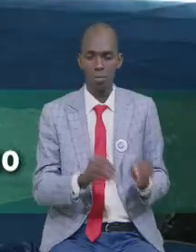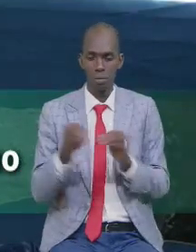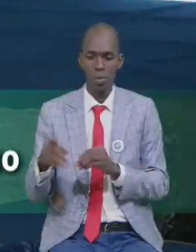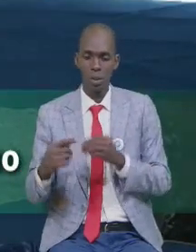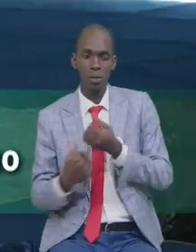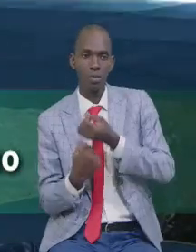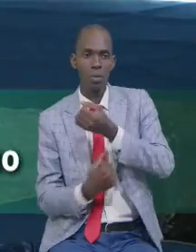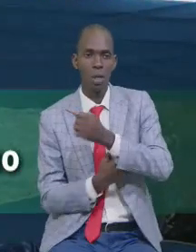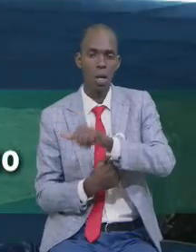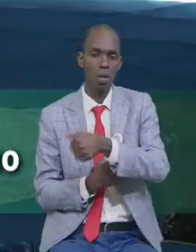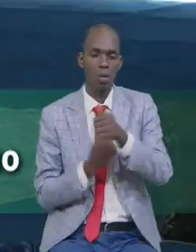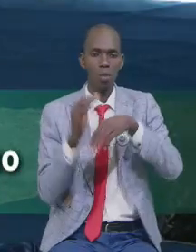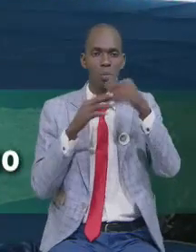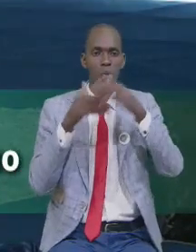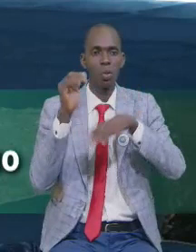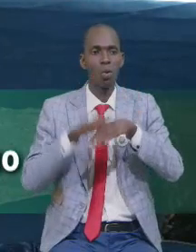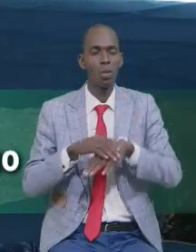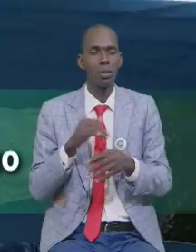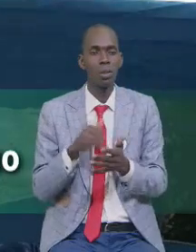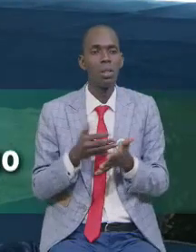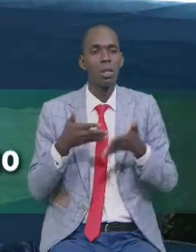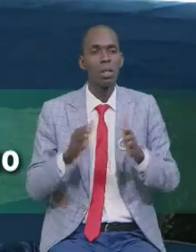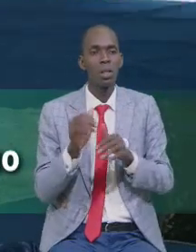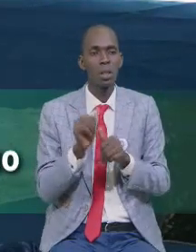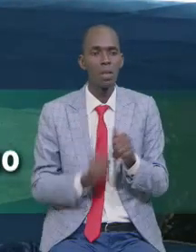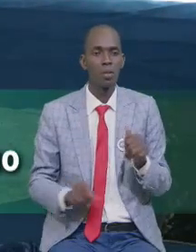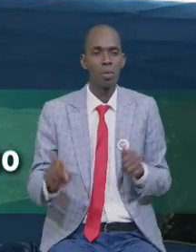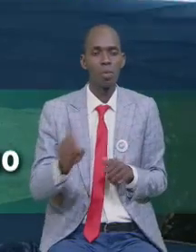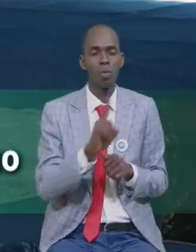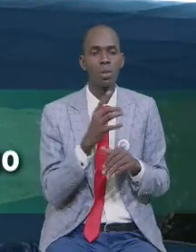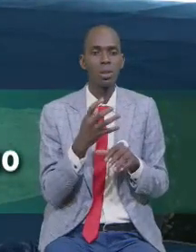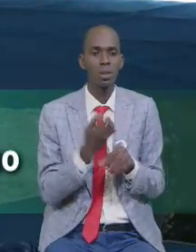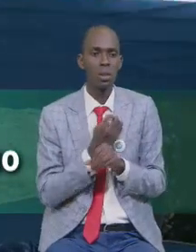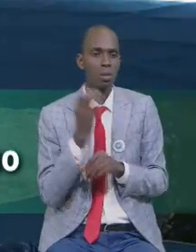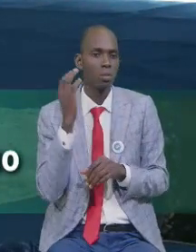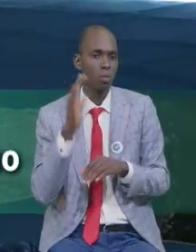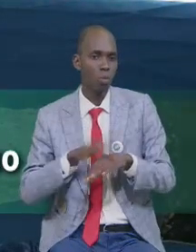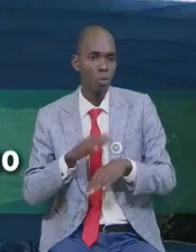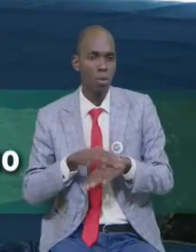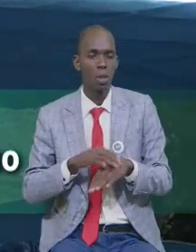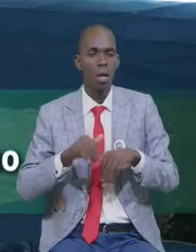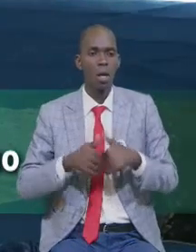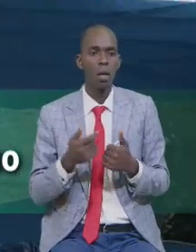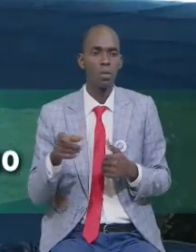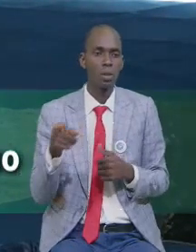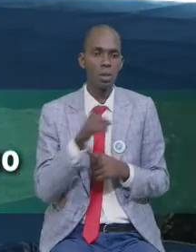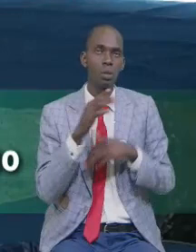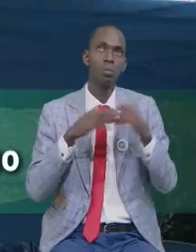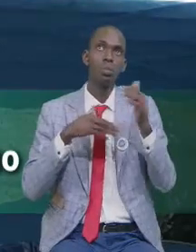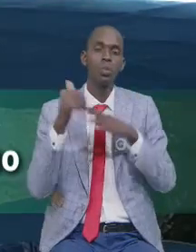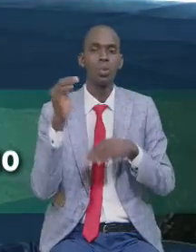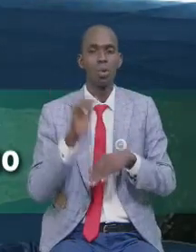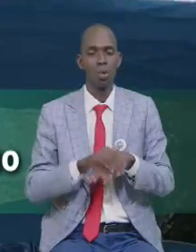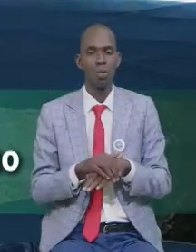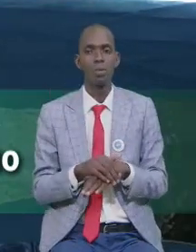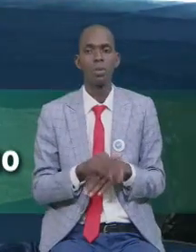buildeth thereon. But let every man take heed how he buildeth thereon.